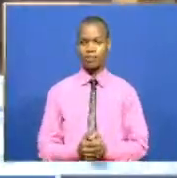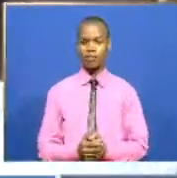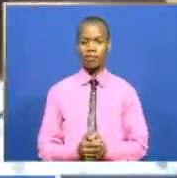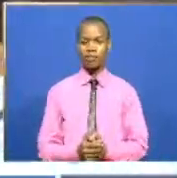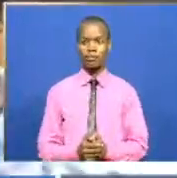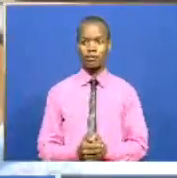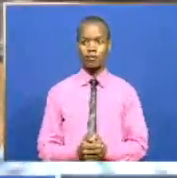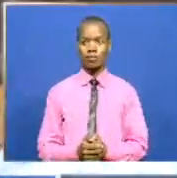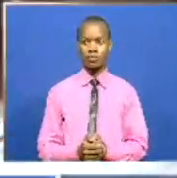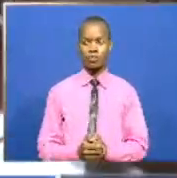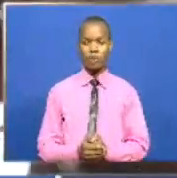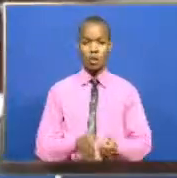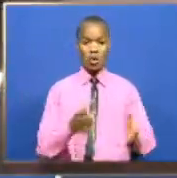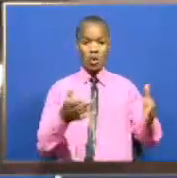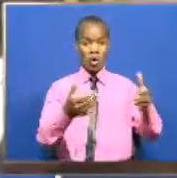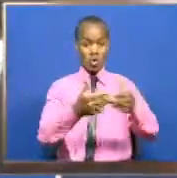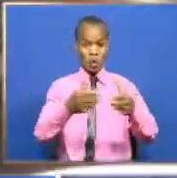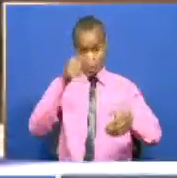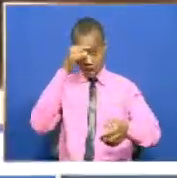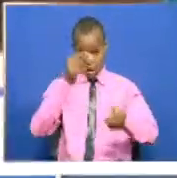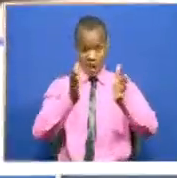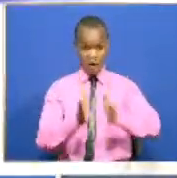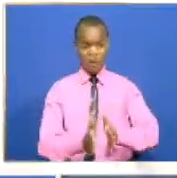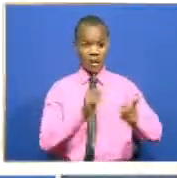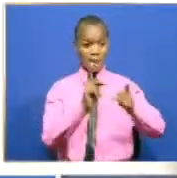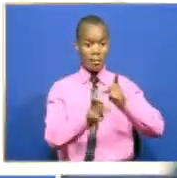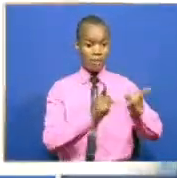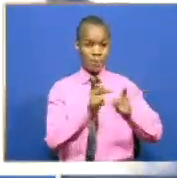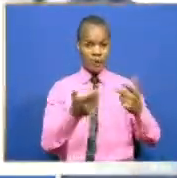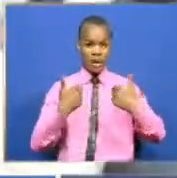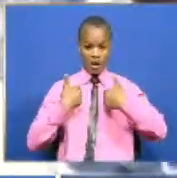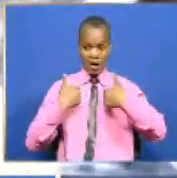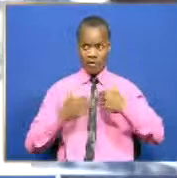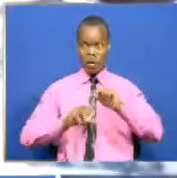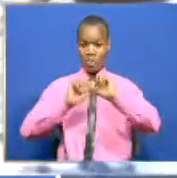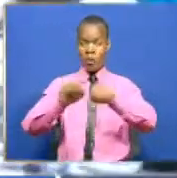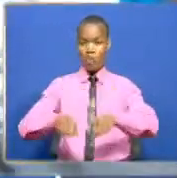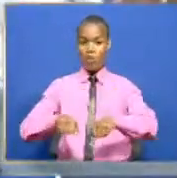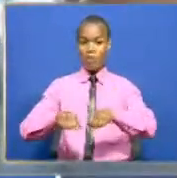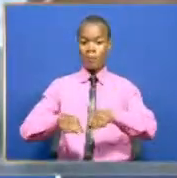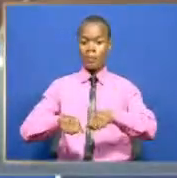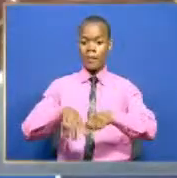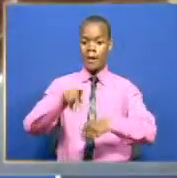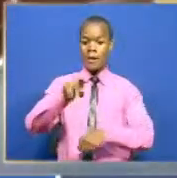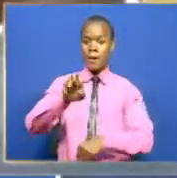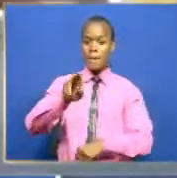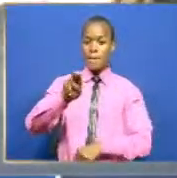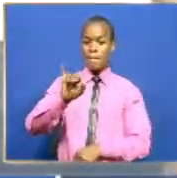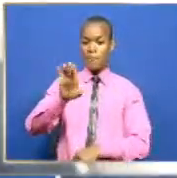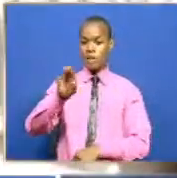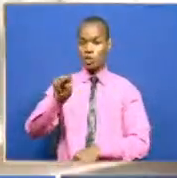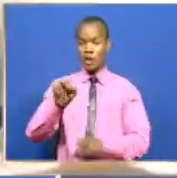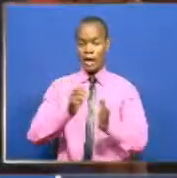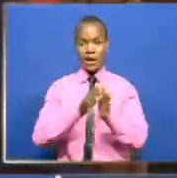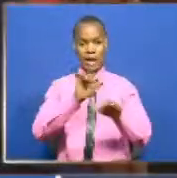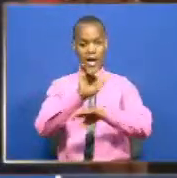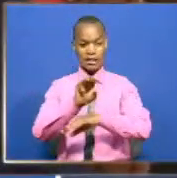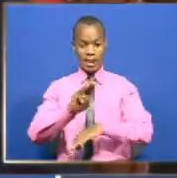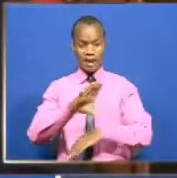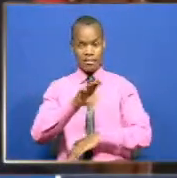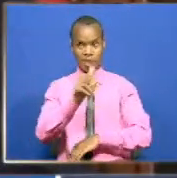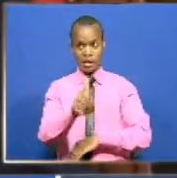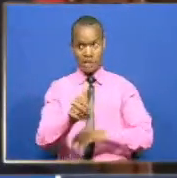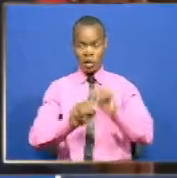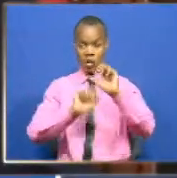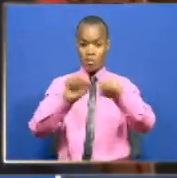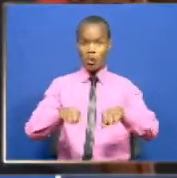The Council of Governors is in the process of drafting a pension and it's urging the county assemblies to support the proposal that will lead to the